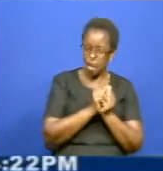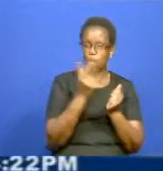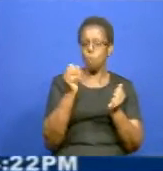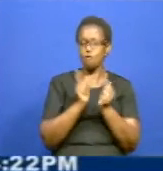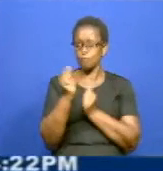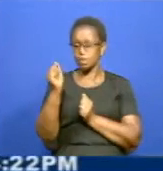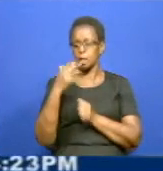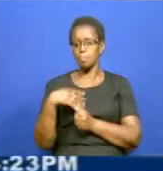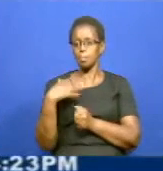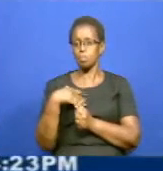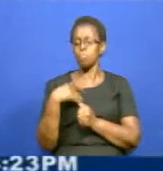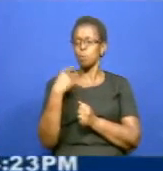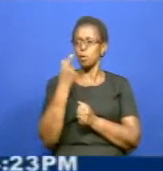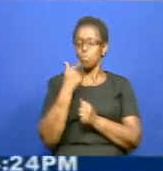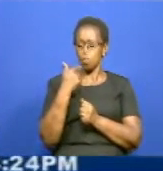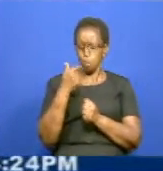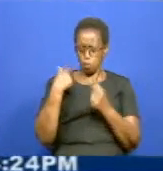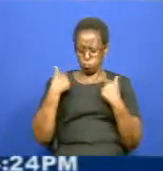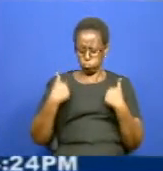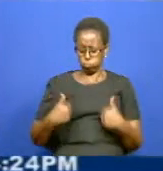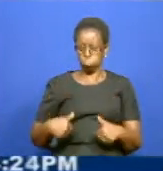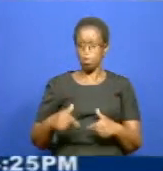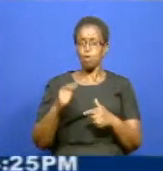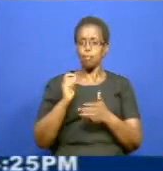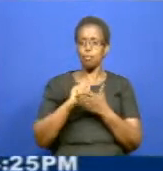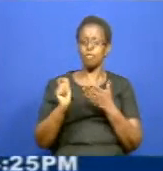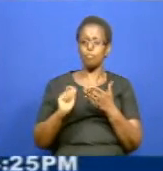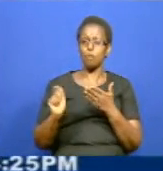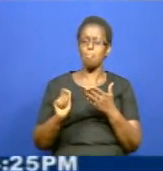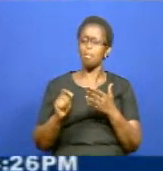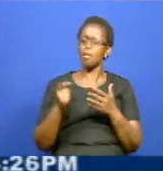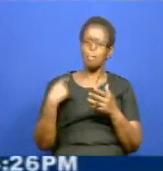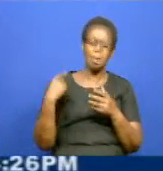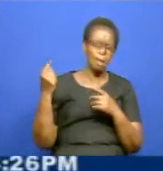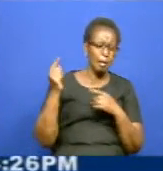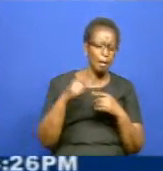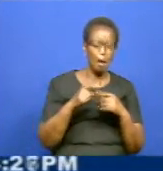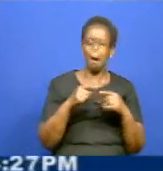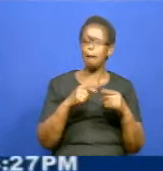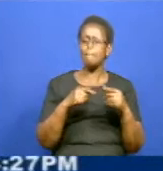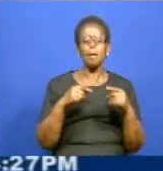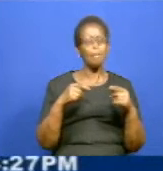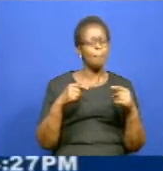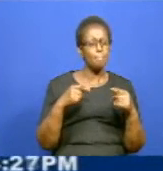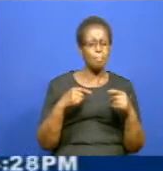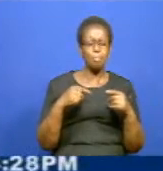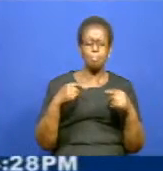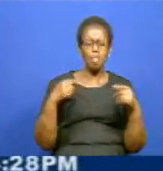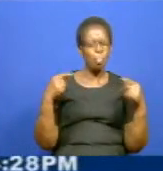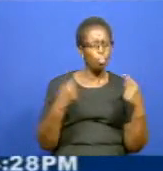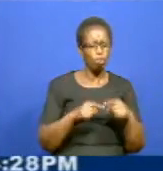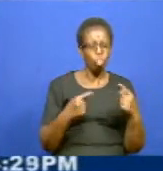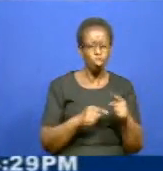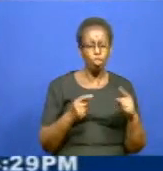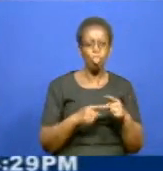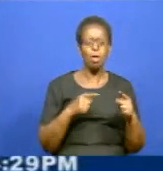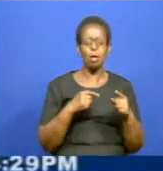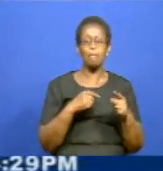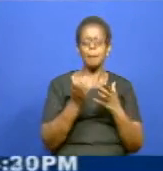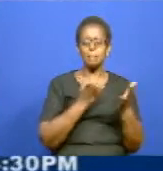police uniform terrorized traders in Bungoma, from Bungoma town all the way to